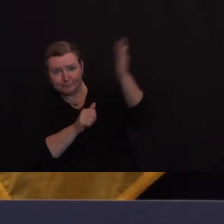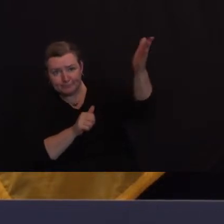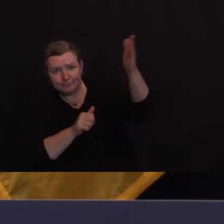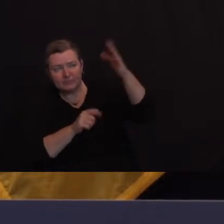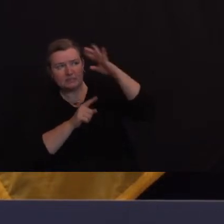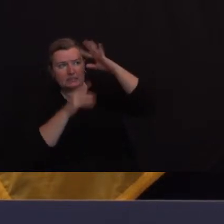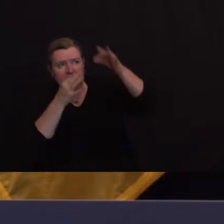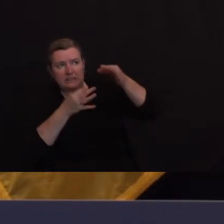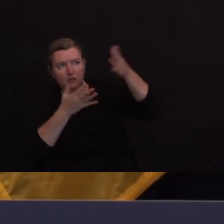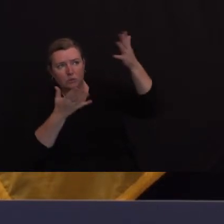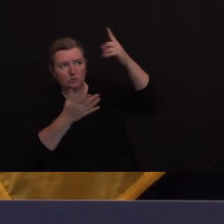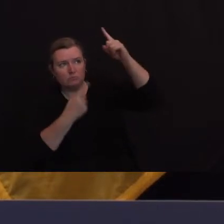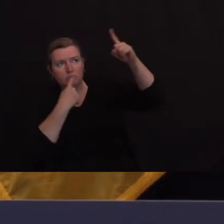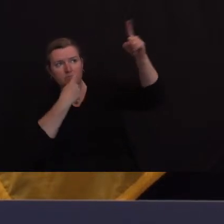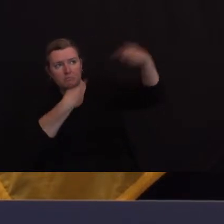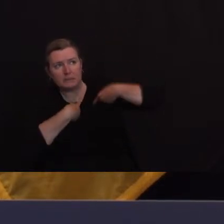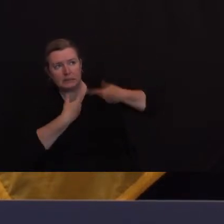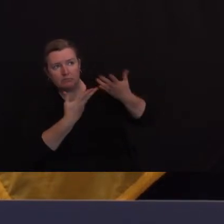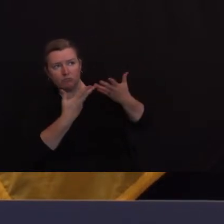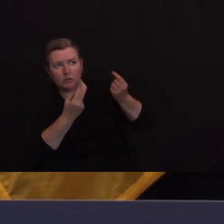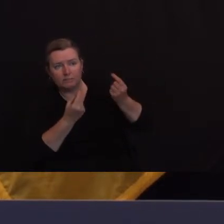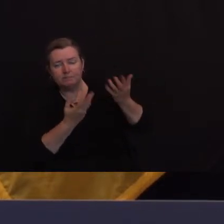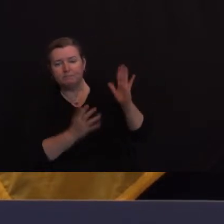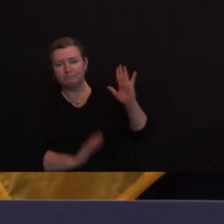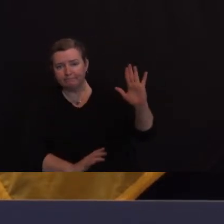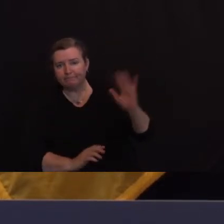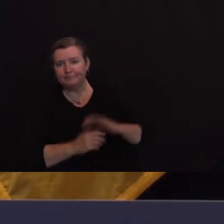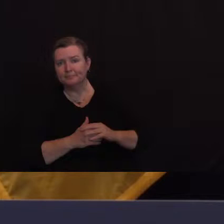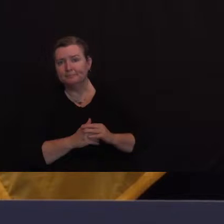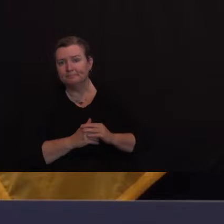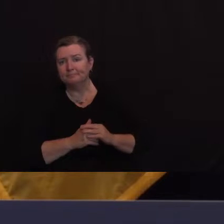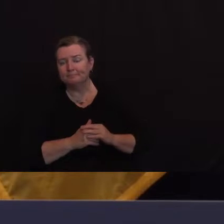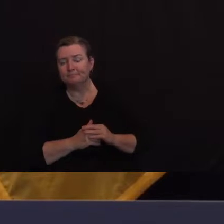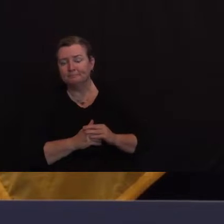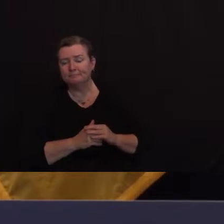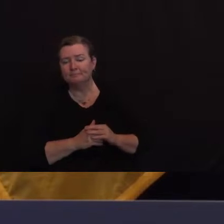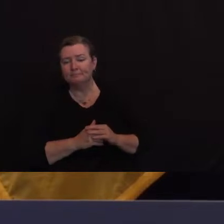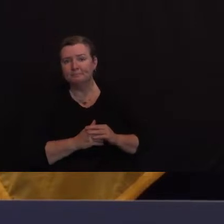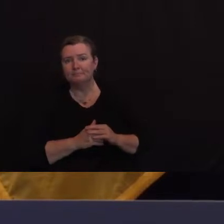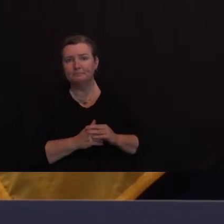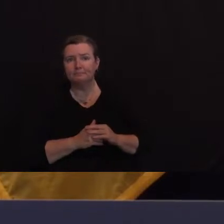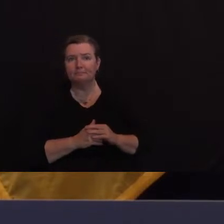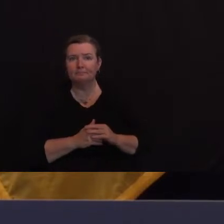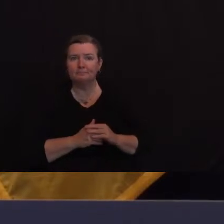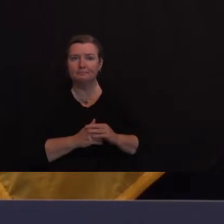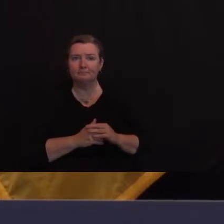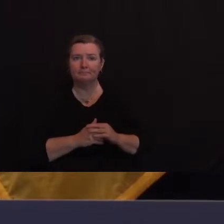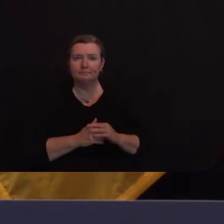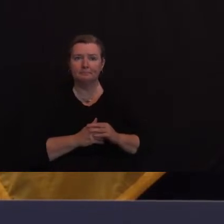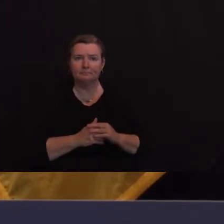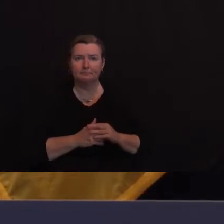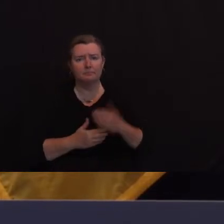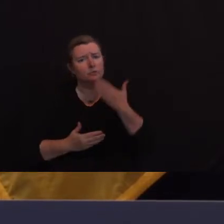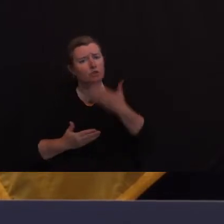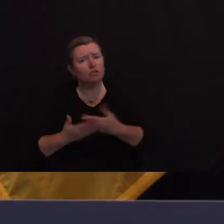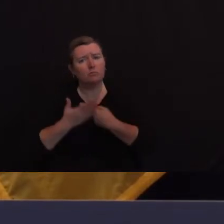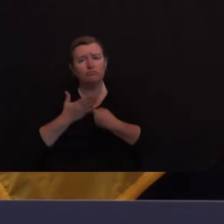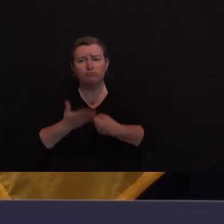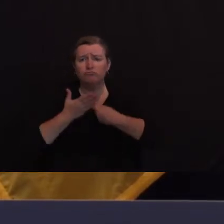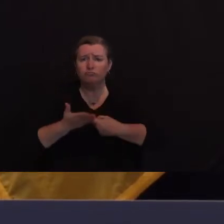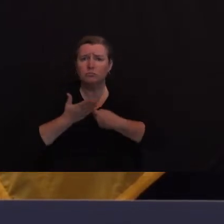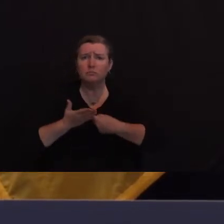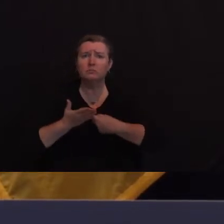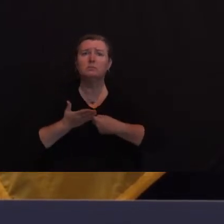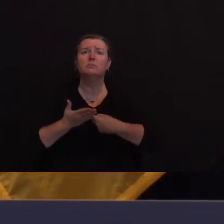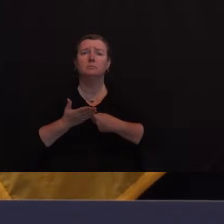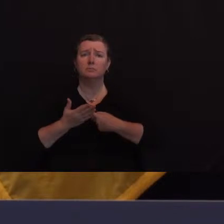of the information, both for security and for other reasons. I had a good conversation, speaking of security, by